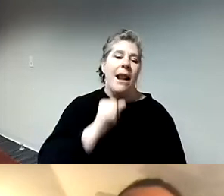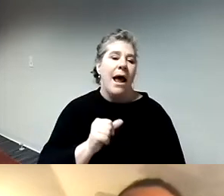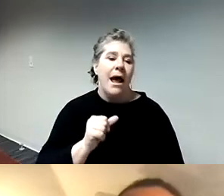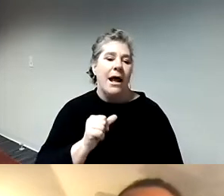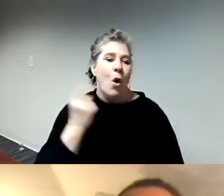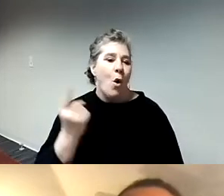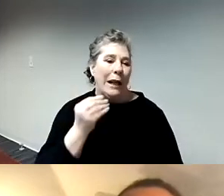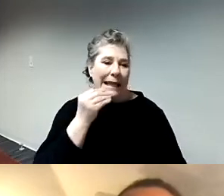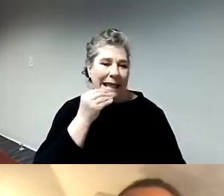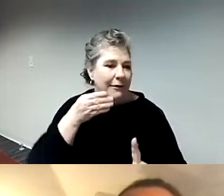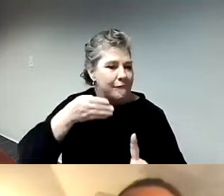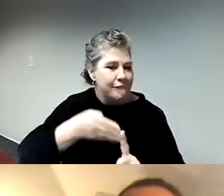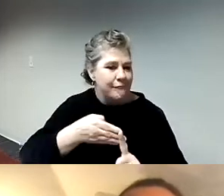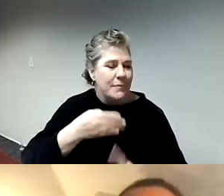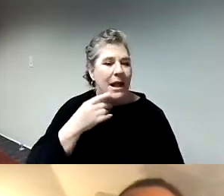only eat